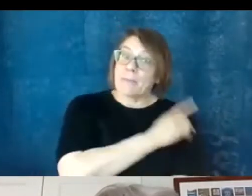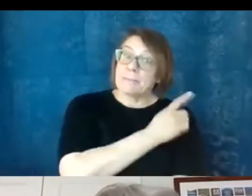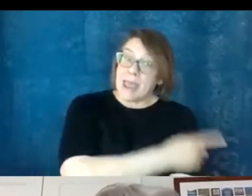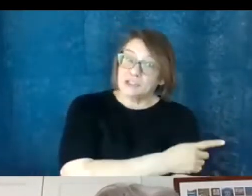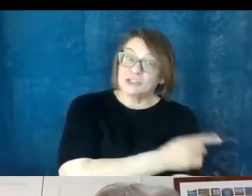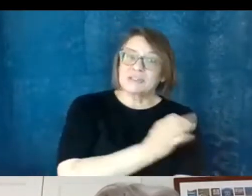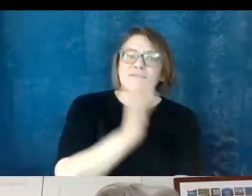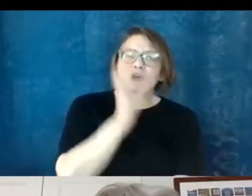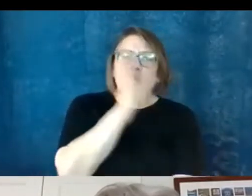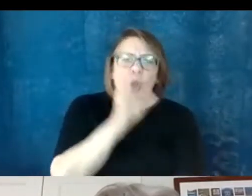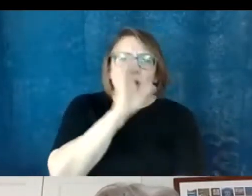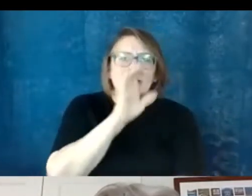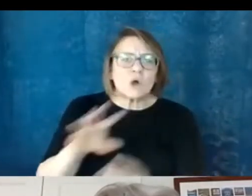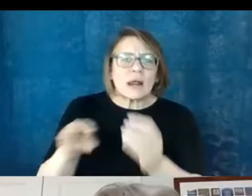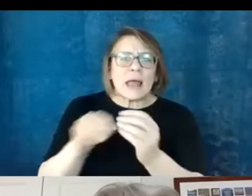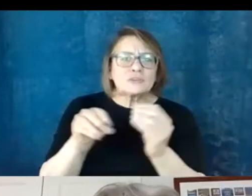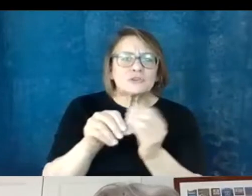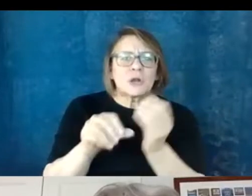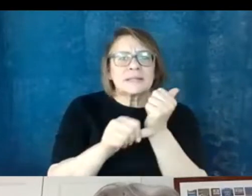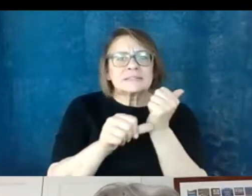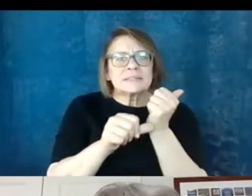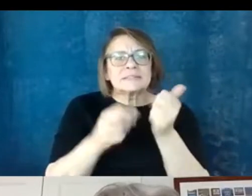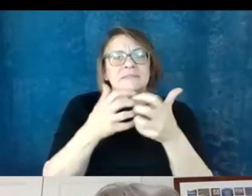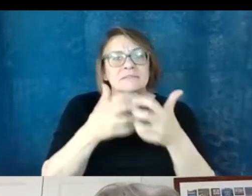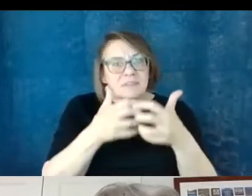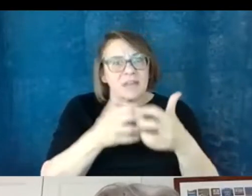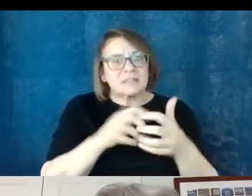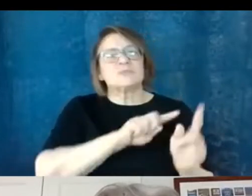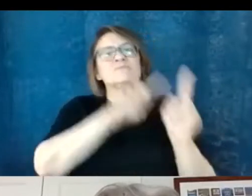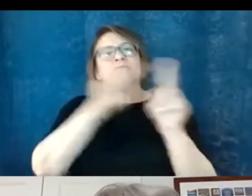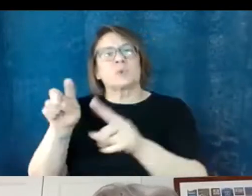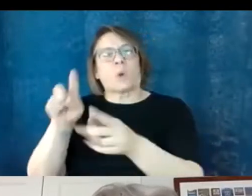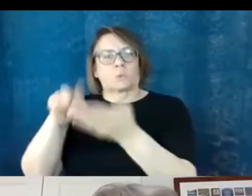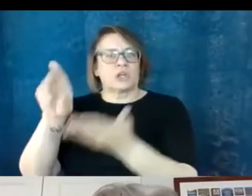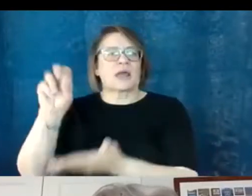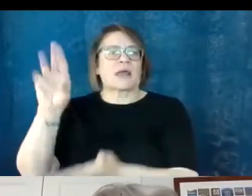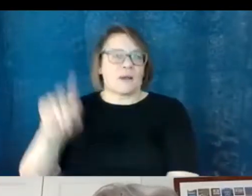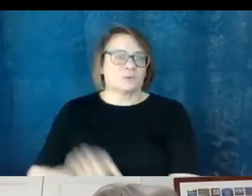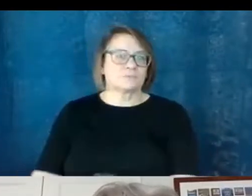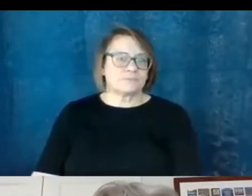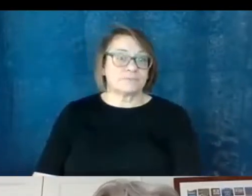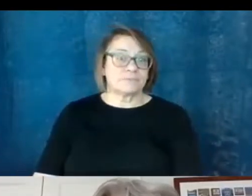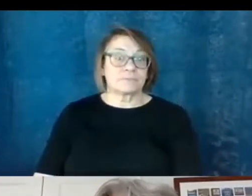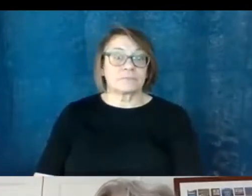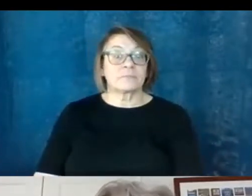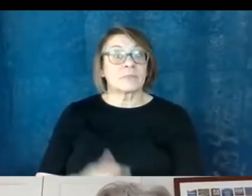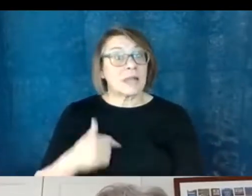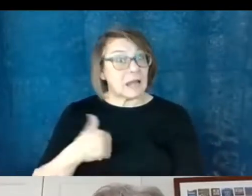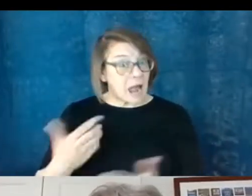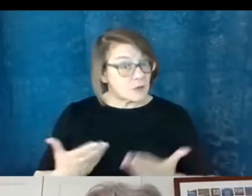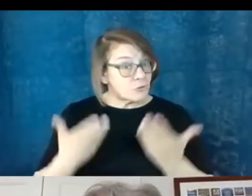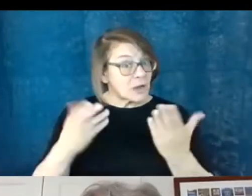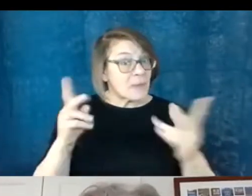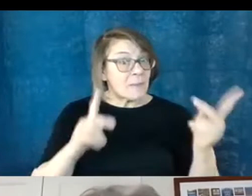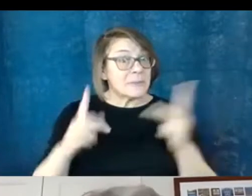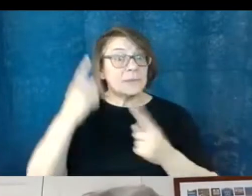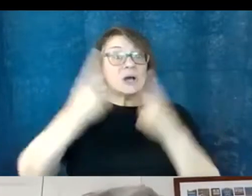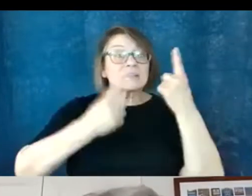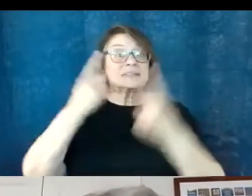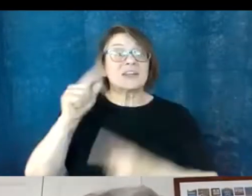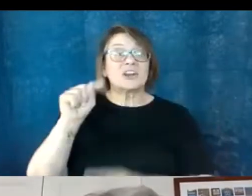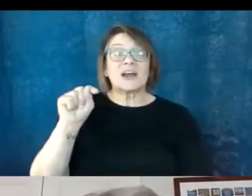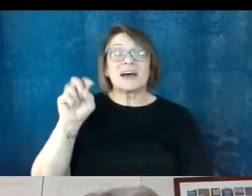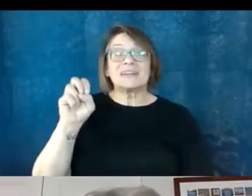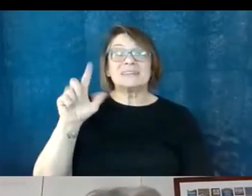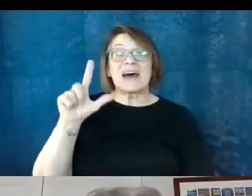looking for extra assistive devices. And I do recommend that people consider a telecoil